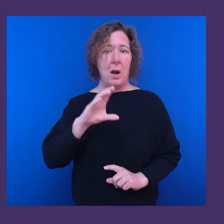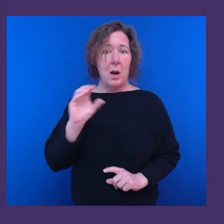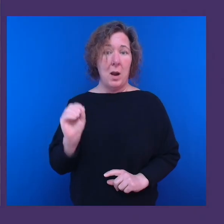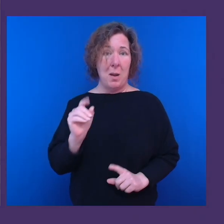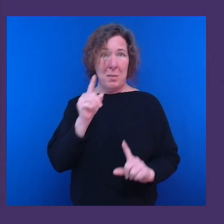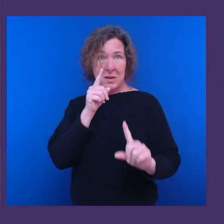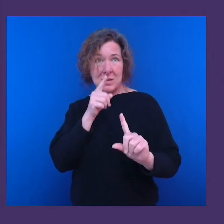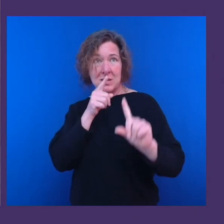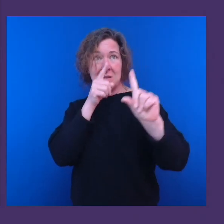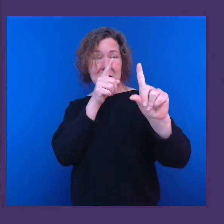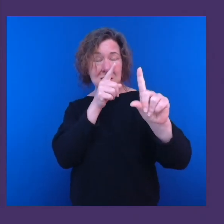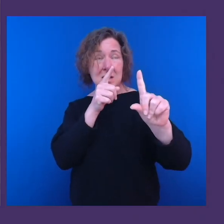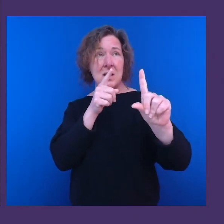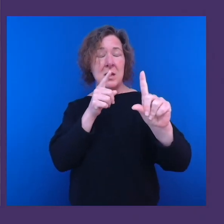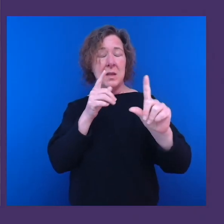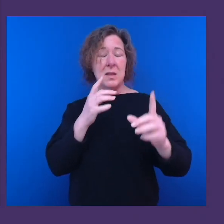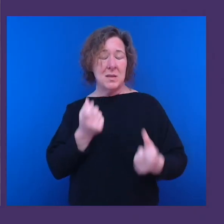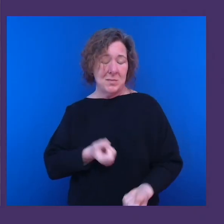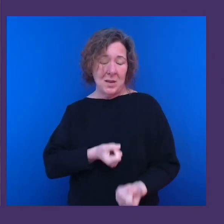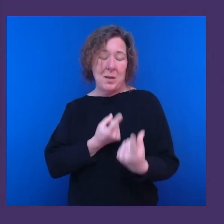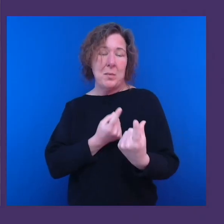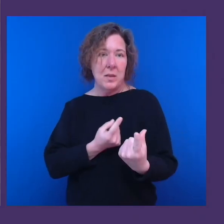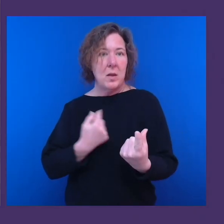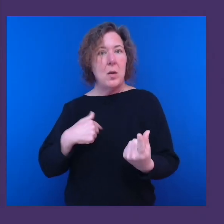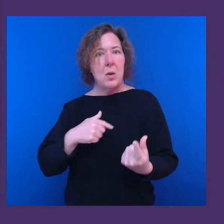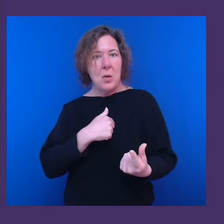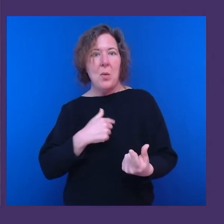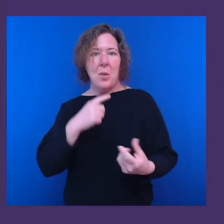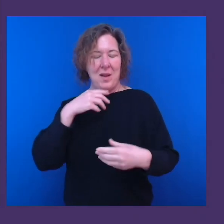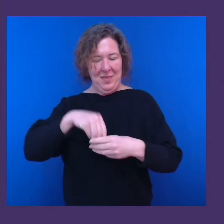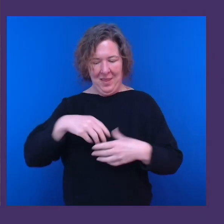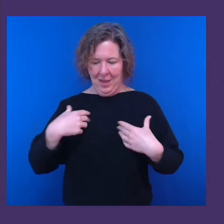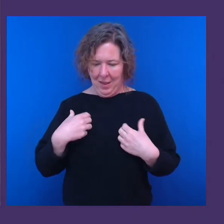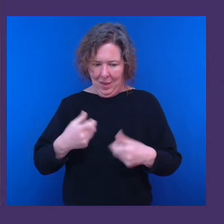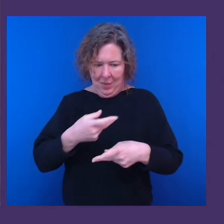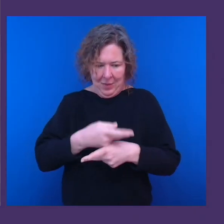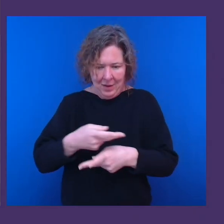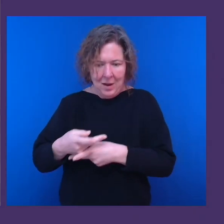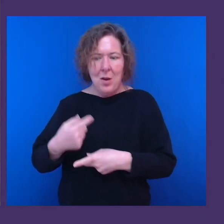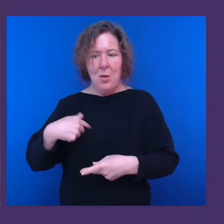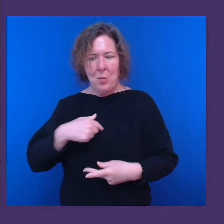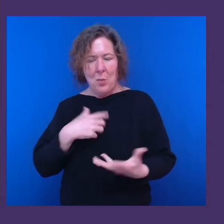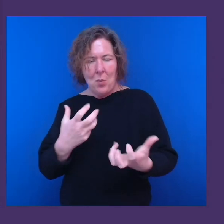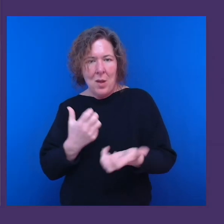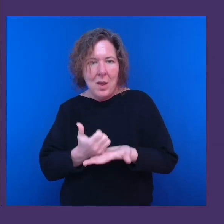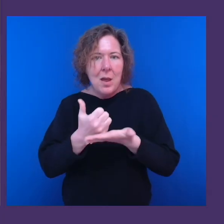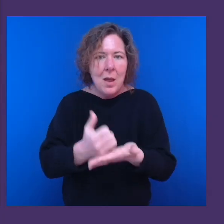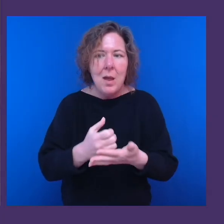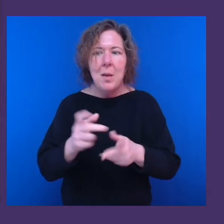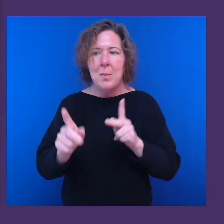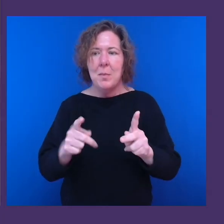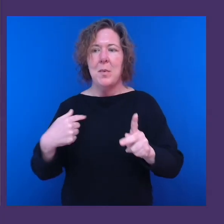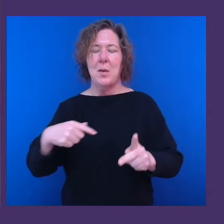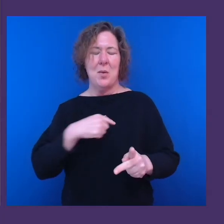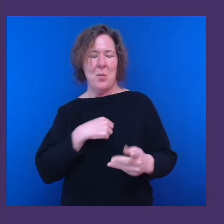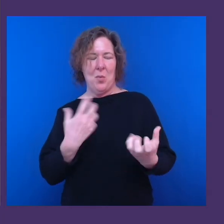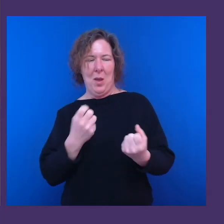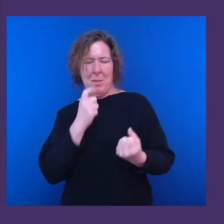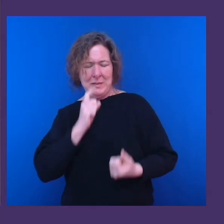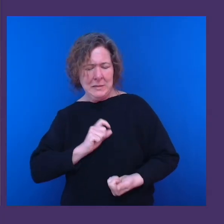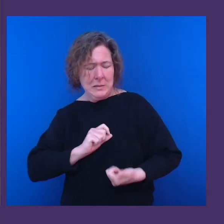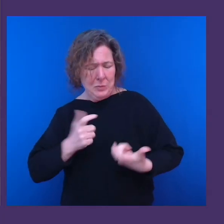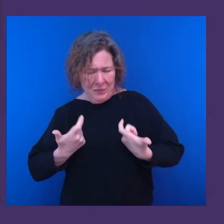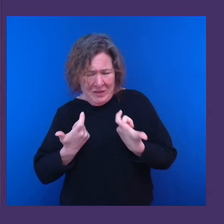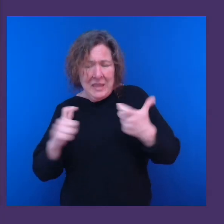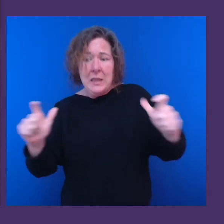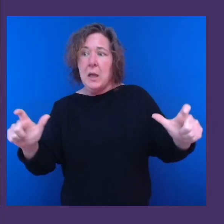We want to help people. And we have such a large customer base. We want to make sure we're really addressing everyone and meeting them where they